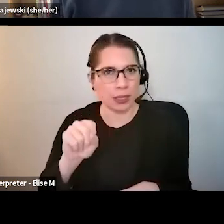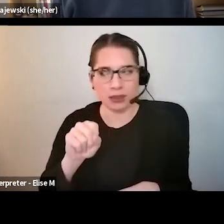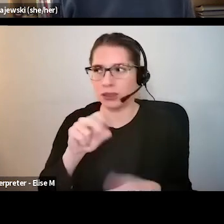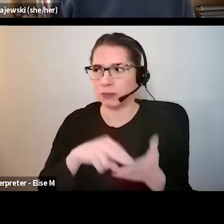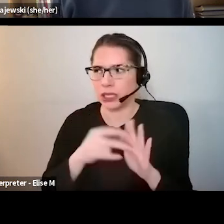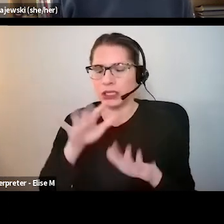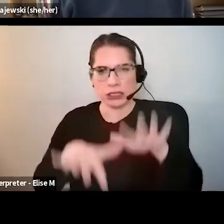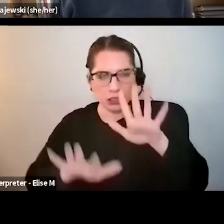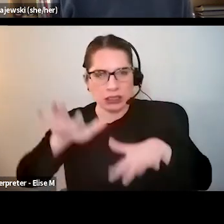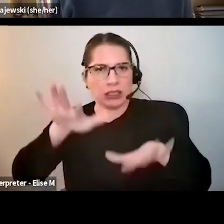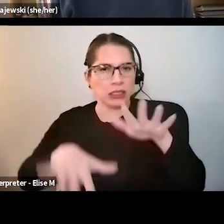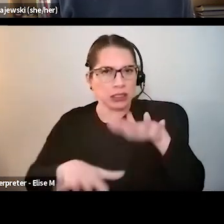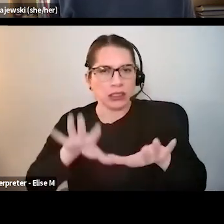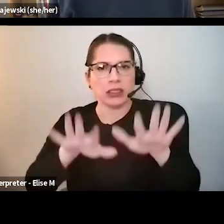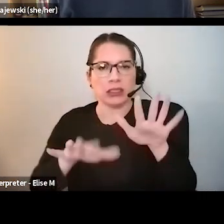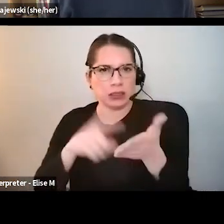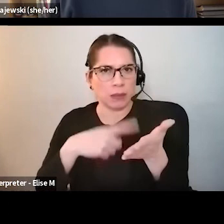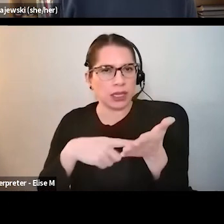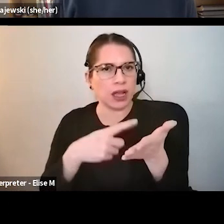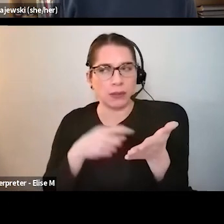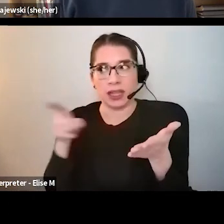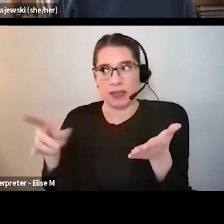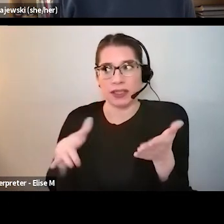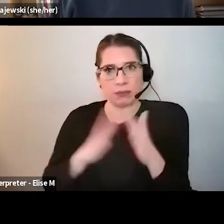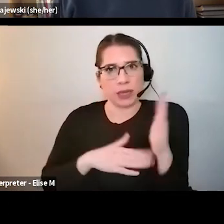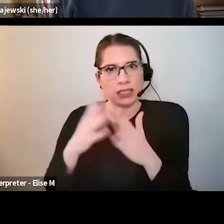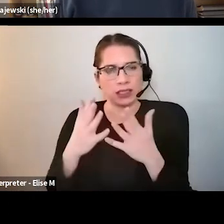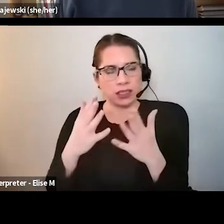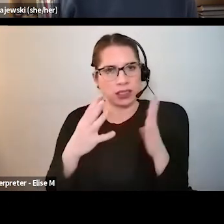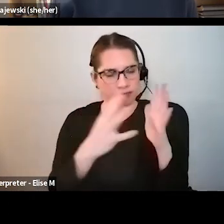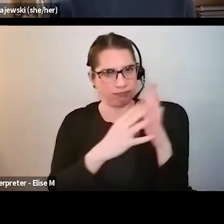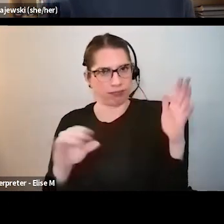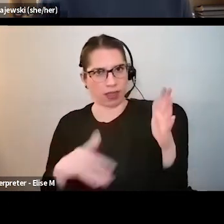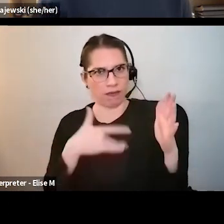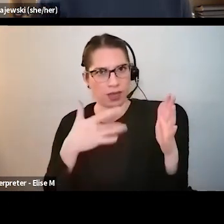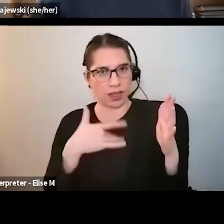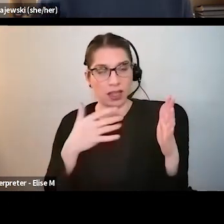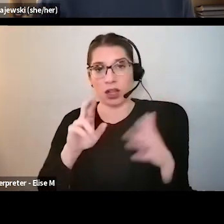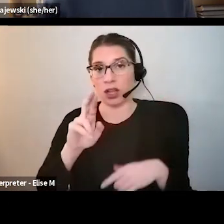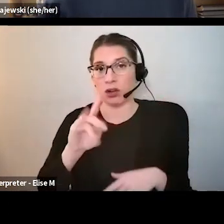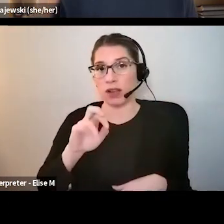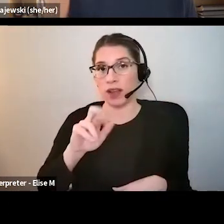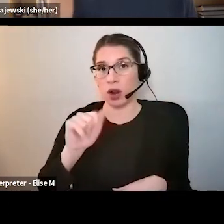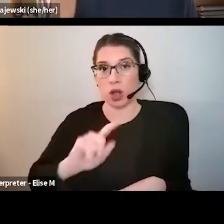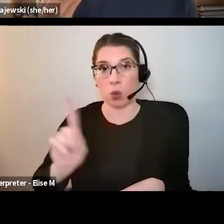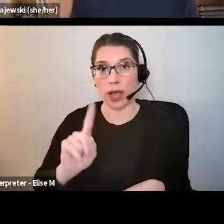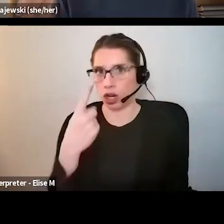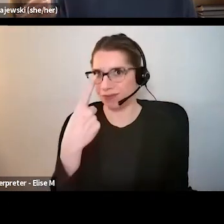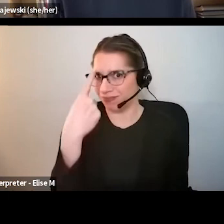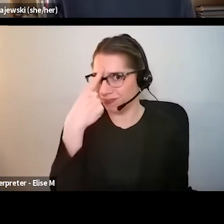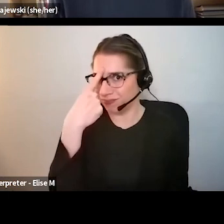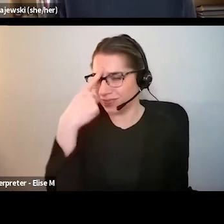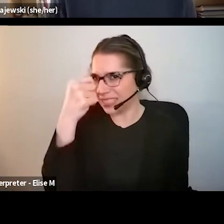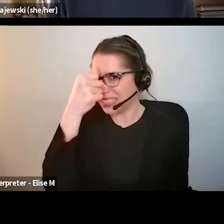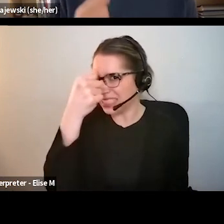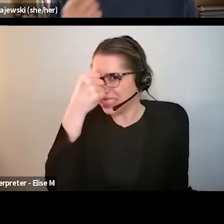with this emotional tone. Rivera is etched into her forehead, suggesting that he has become a part